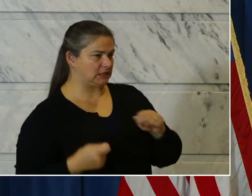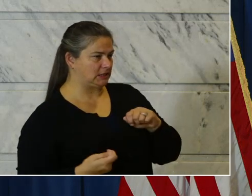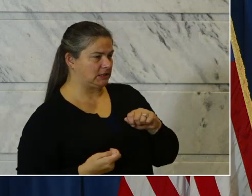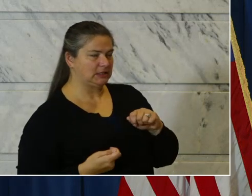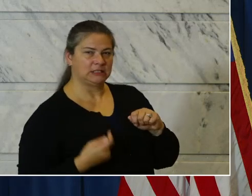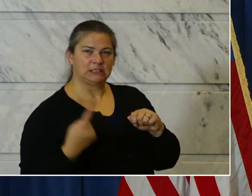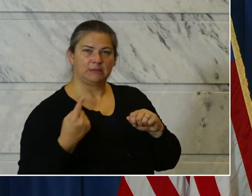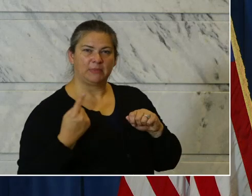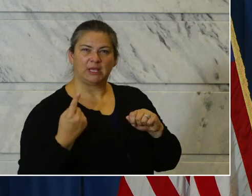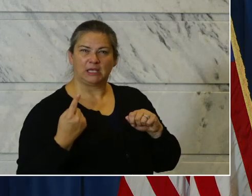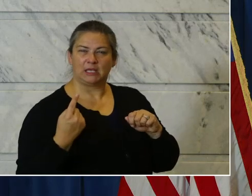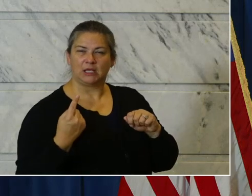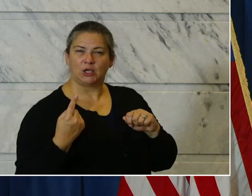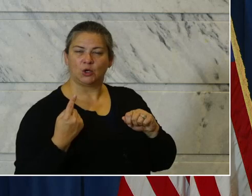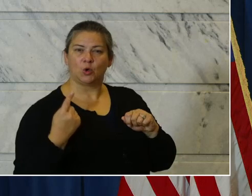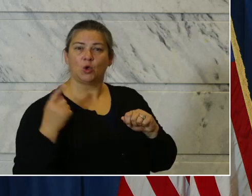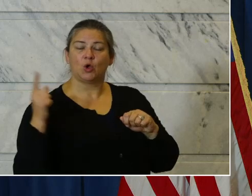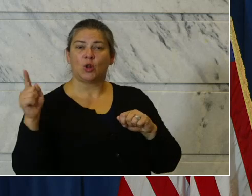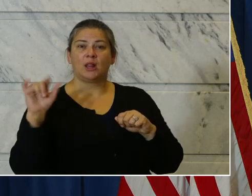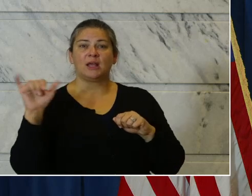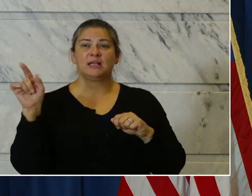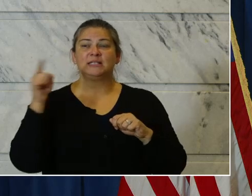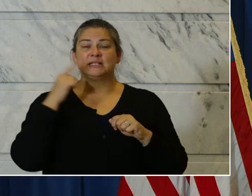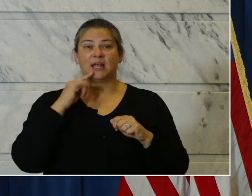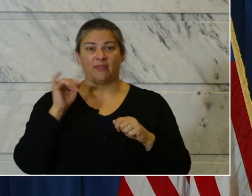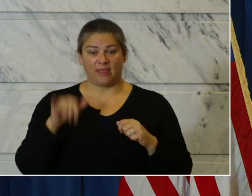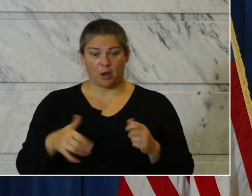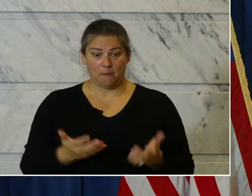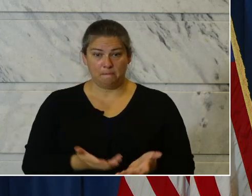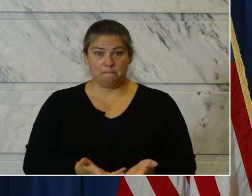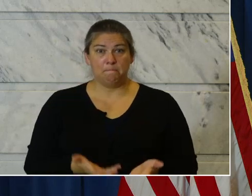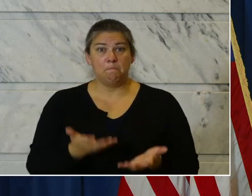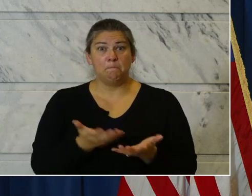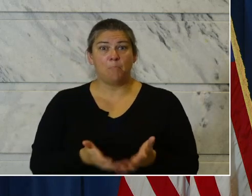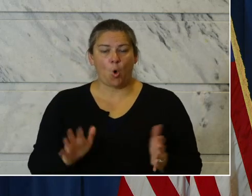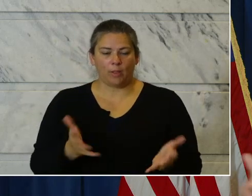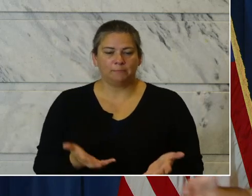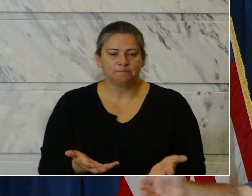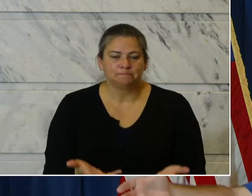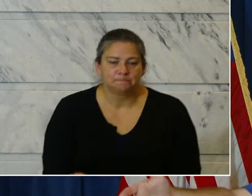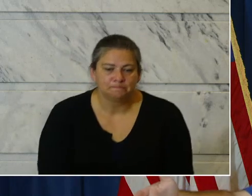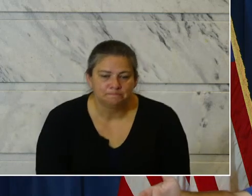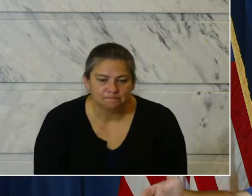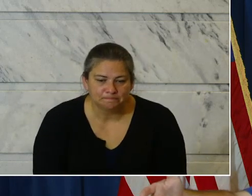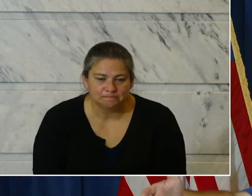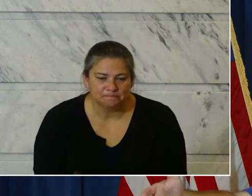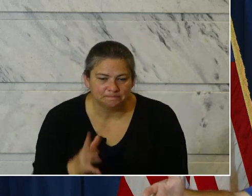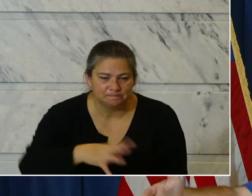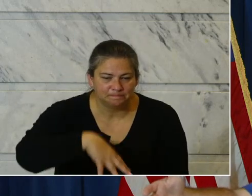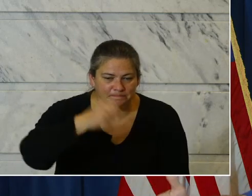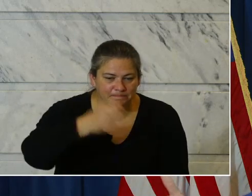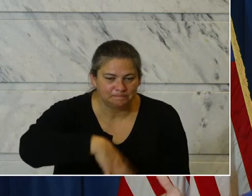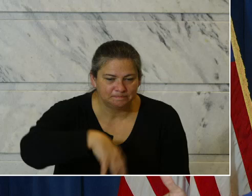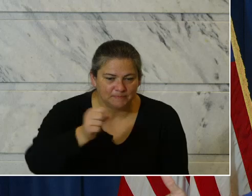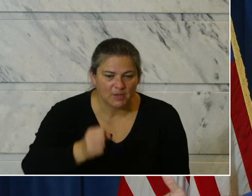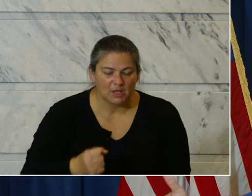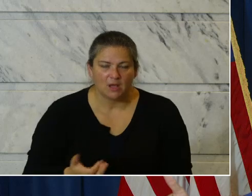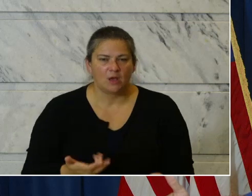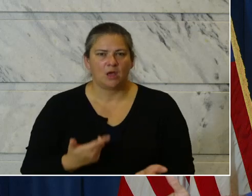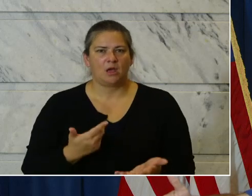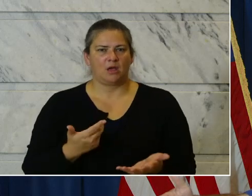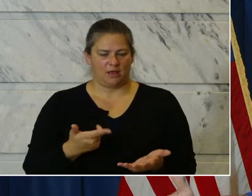a bowl and leaning over kids as they take something out, that we spread the candy out on a table in front of our